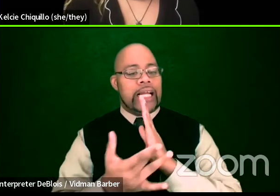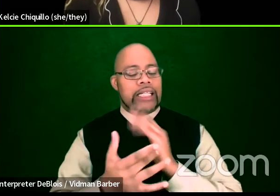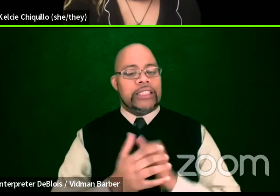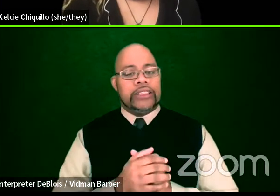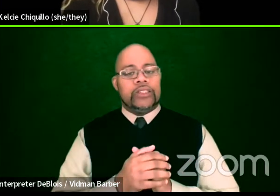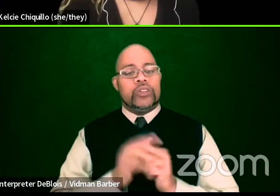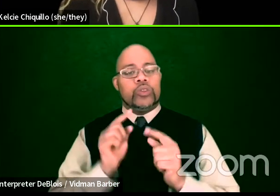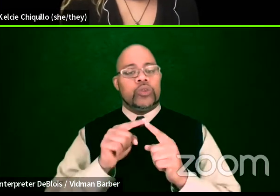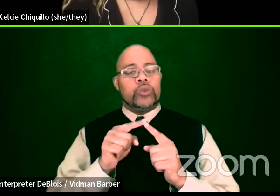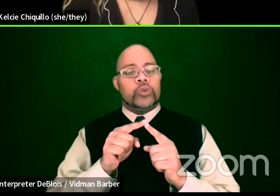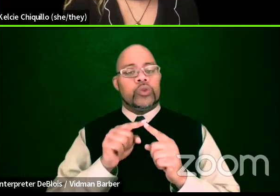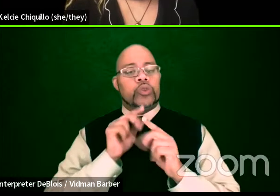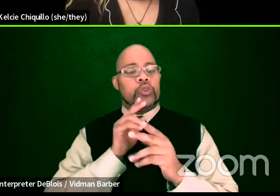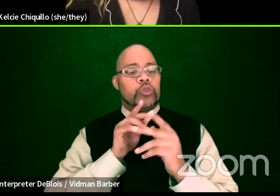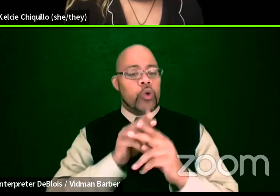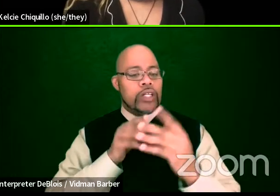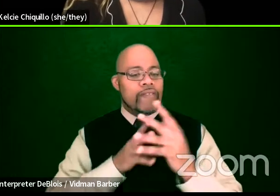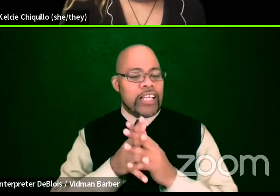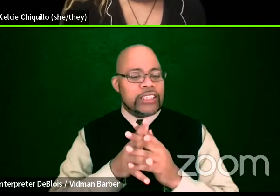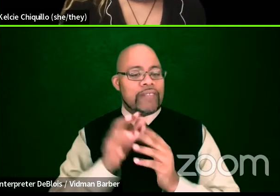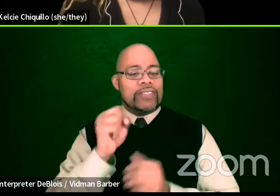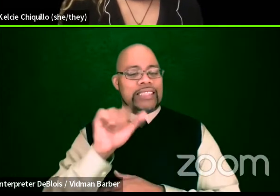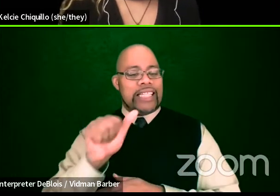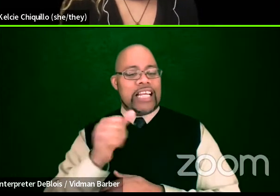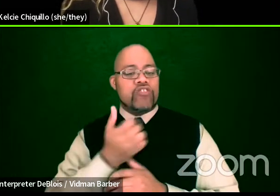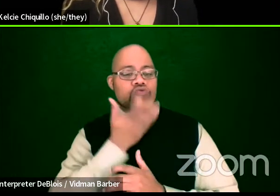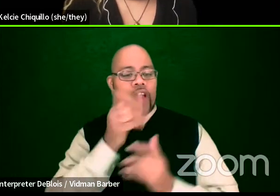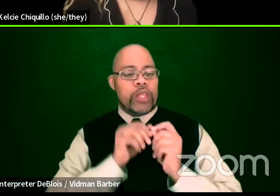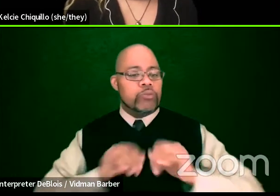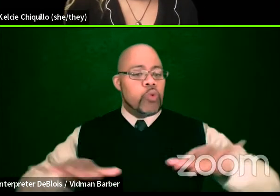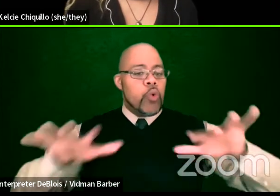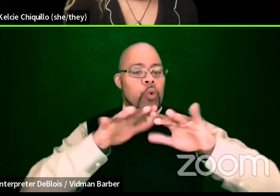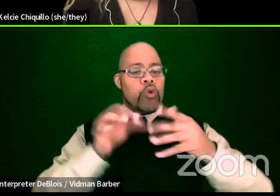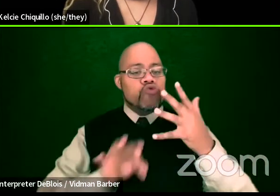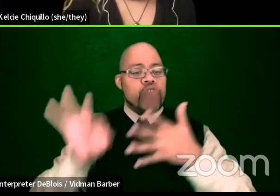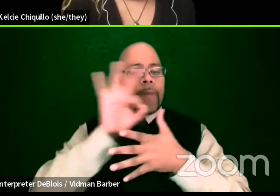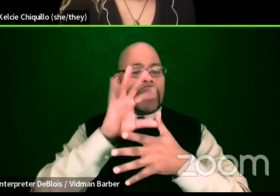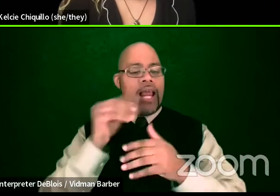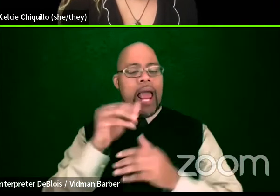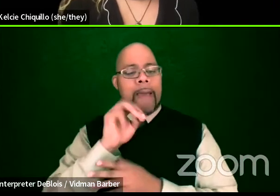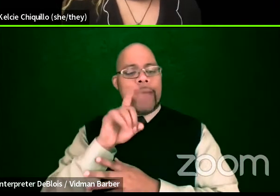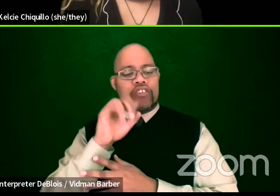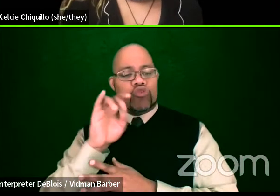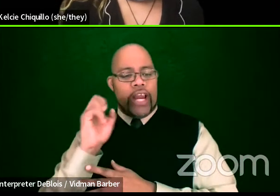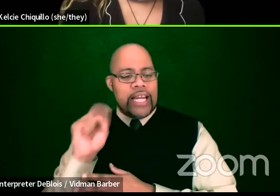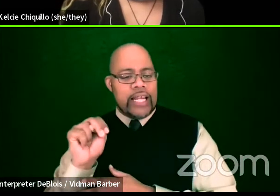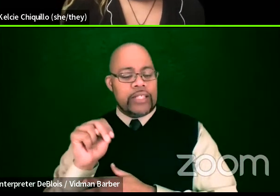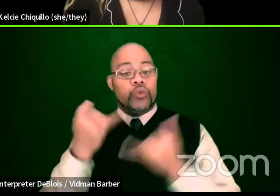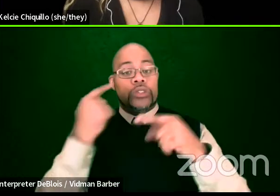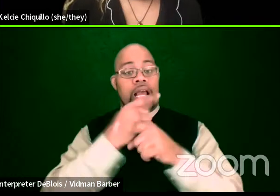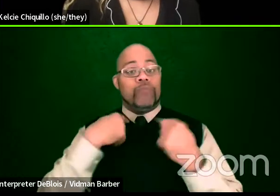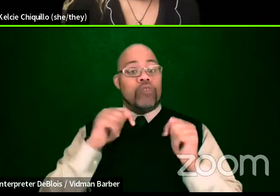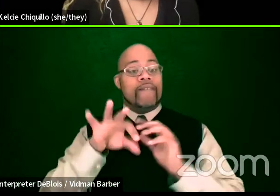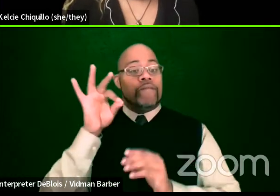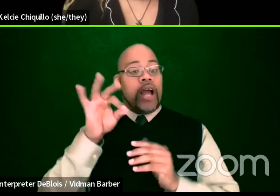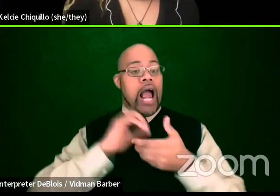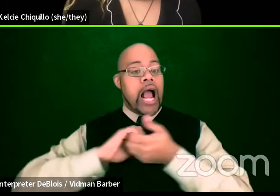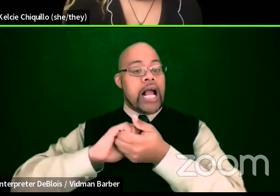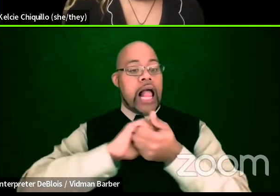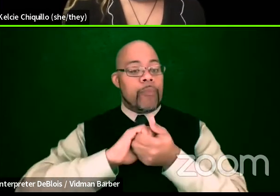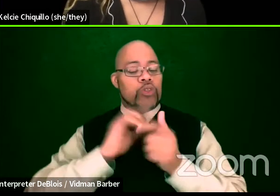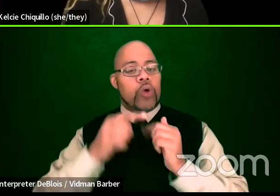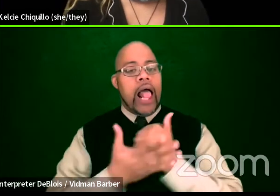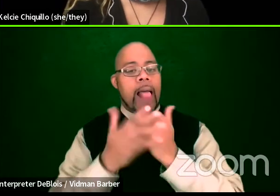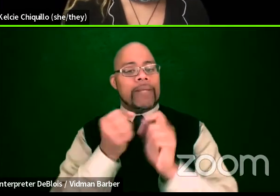to study an invasive seagrass that has quickly expanded throughout the Caribbean and the Mediterranean. Today, I'm trying to find a collaborator to